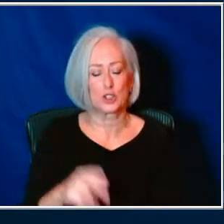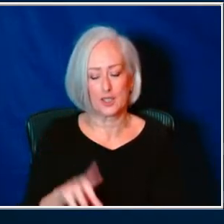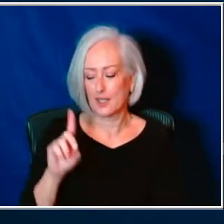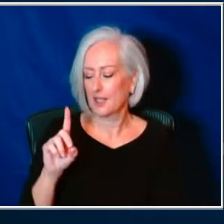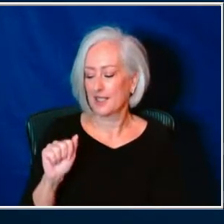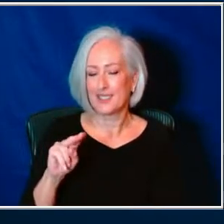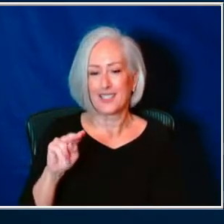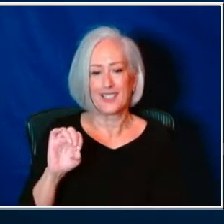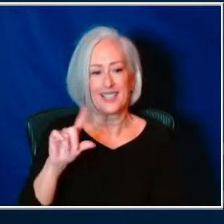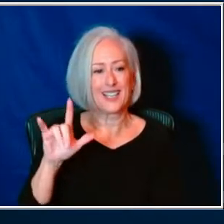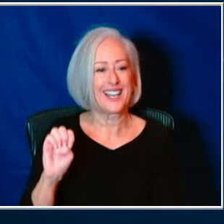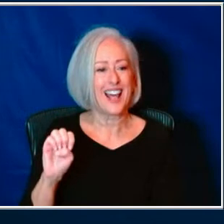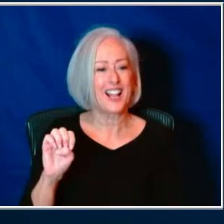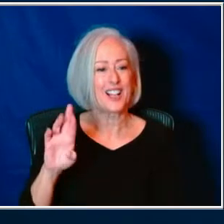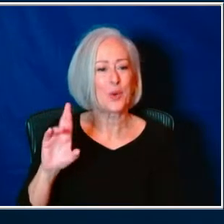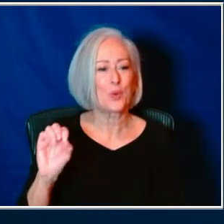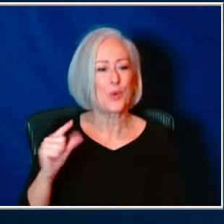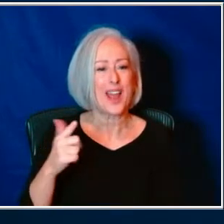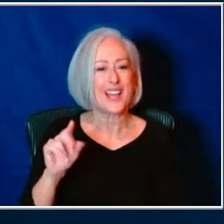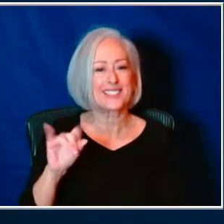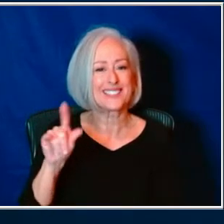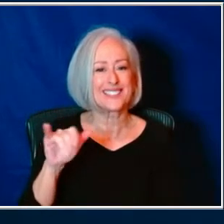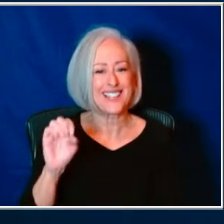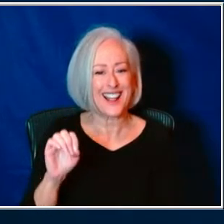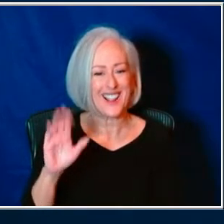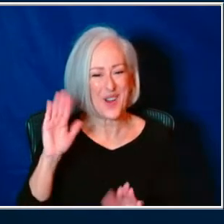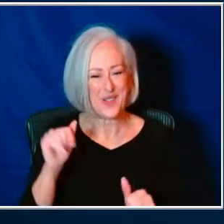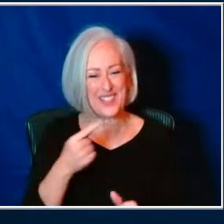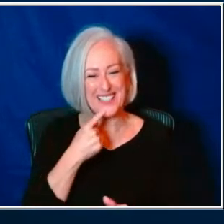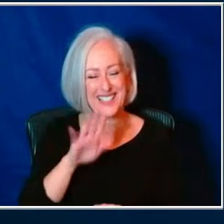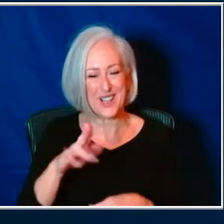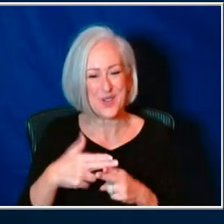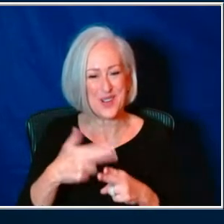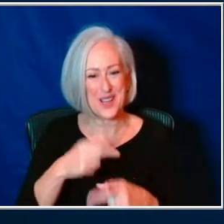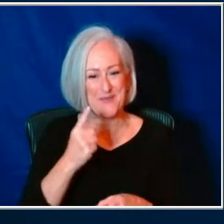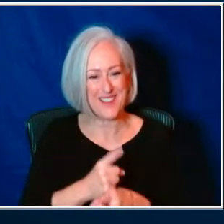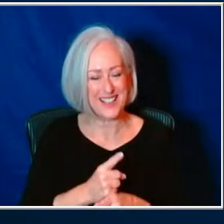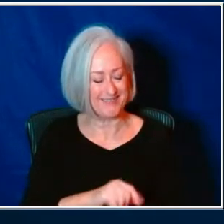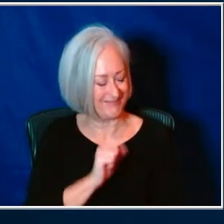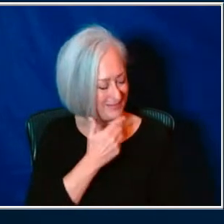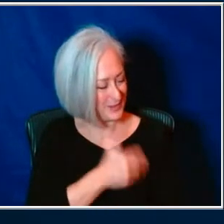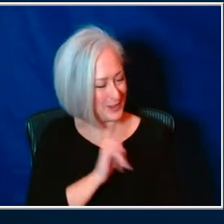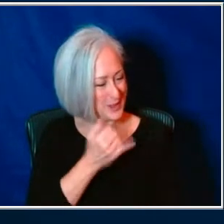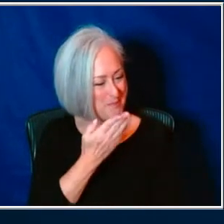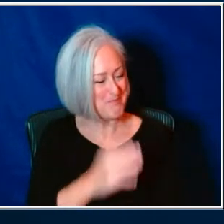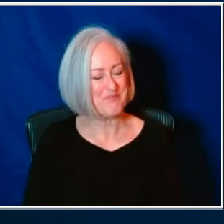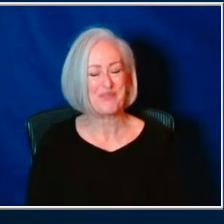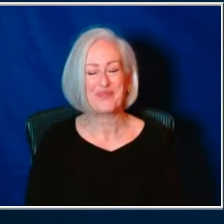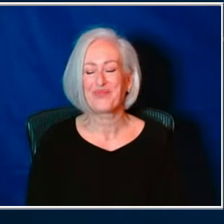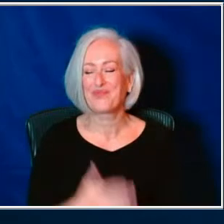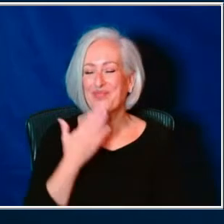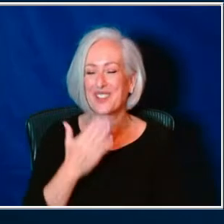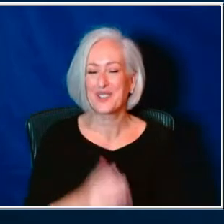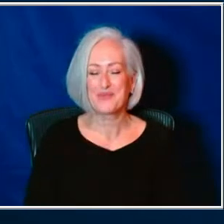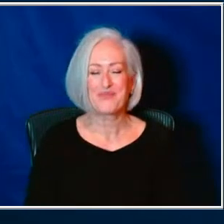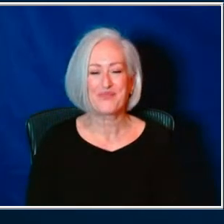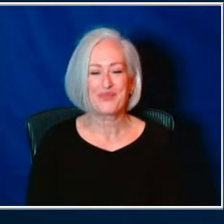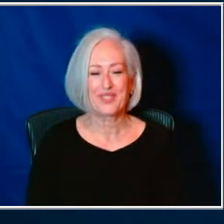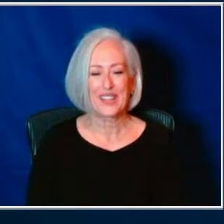hopefully I said all that correctly. Did I do a good job? Yes, you did. Very good. All right, thank you. So